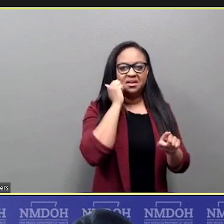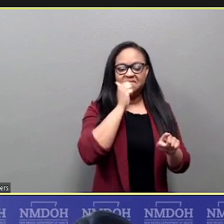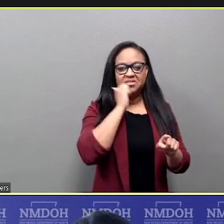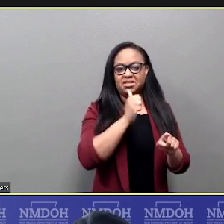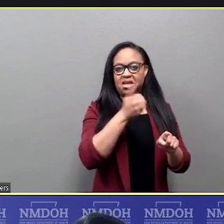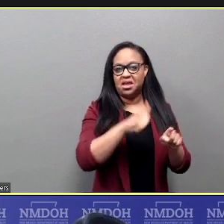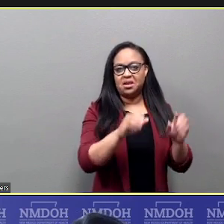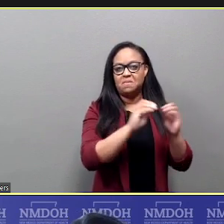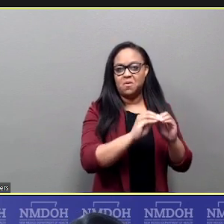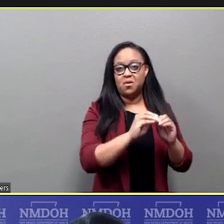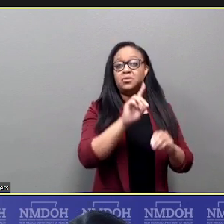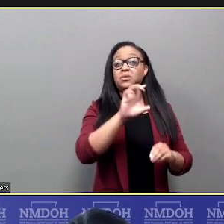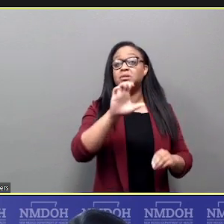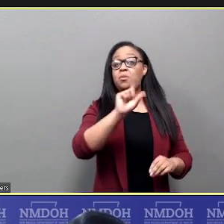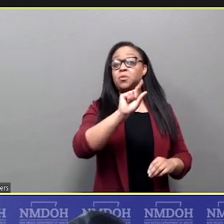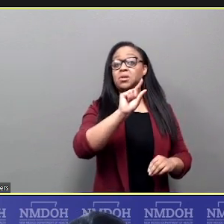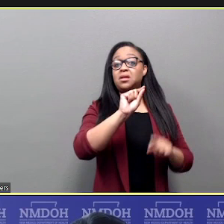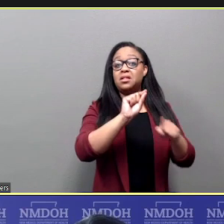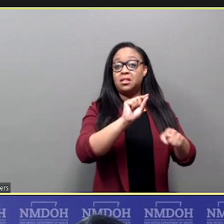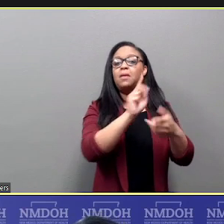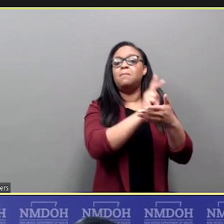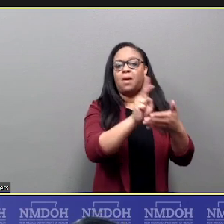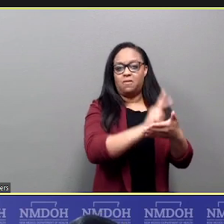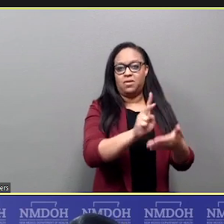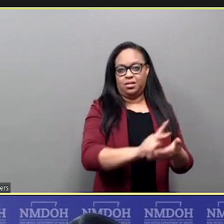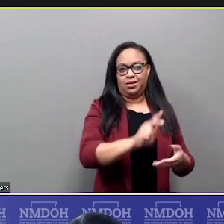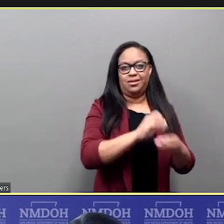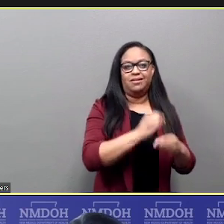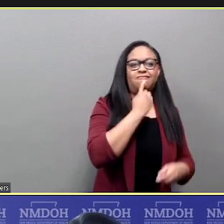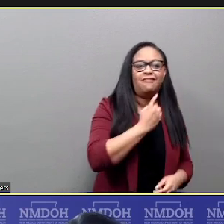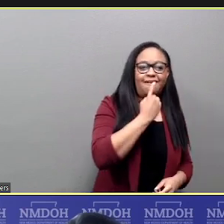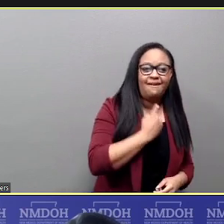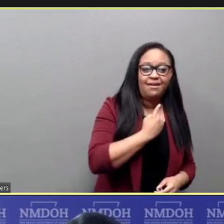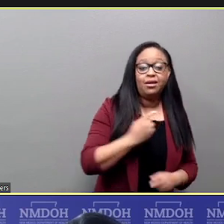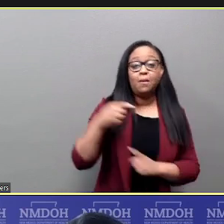December 20th. And really a huge shout out to our